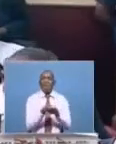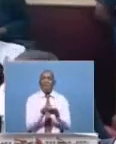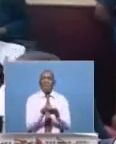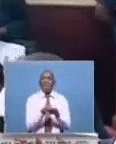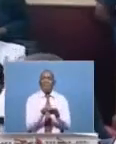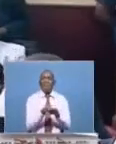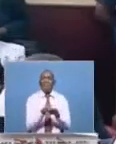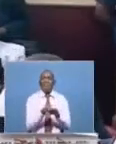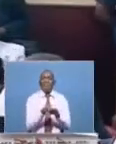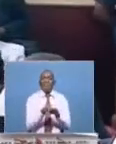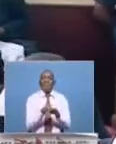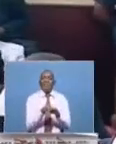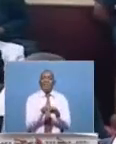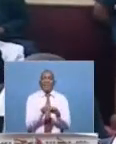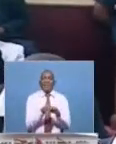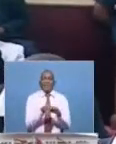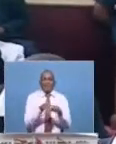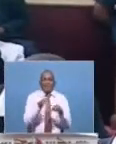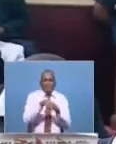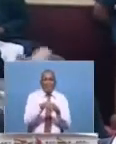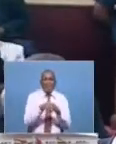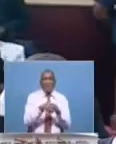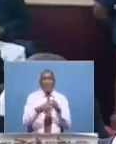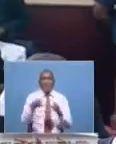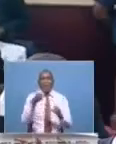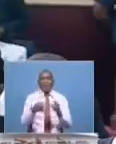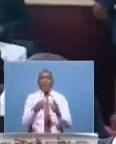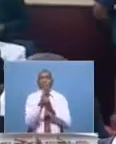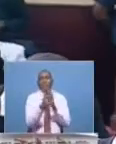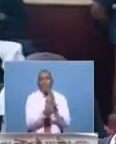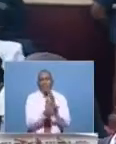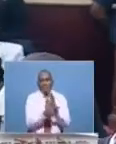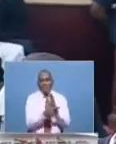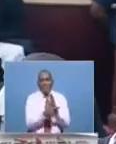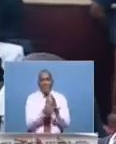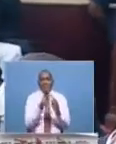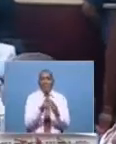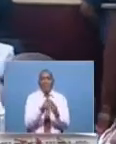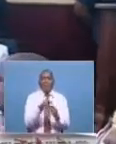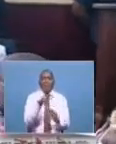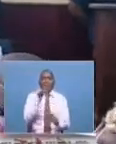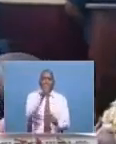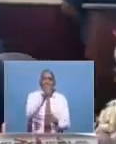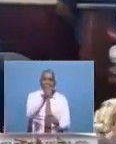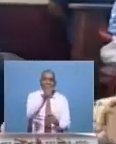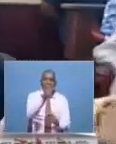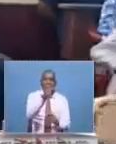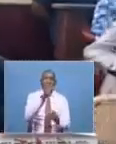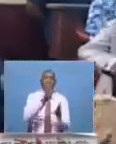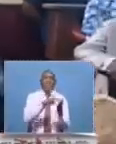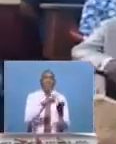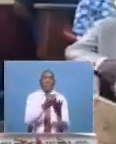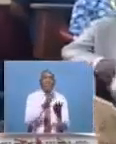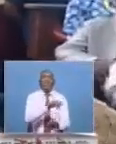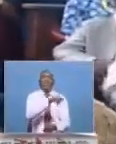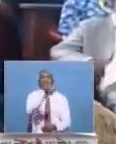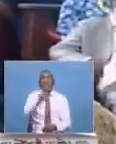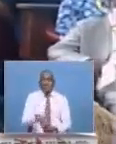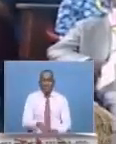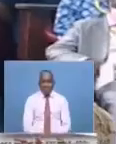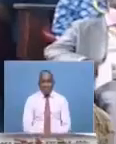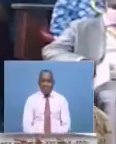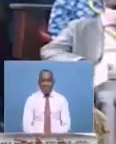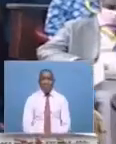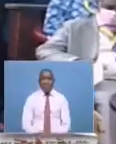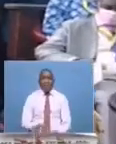under the Courts Act, to summon a witness. A trial judge would be within